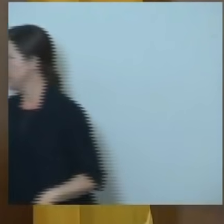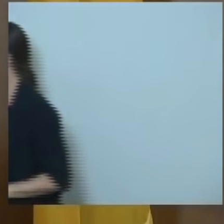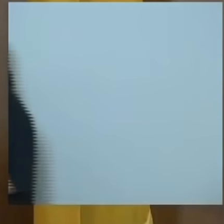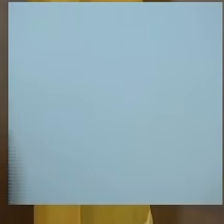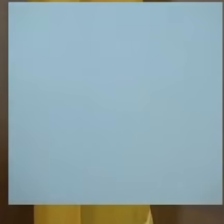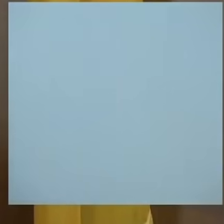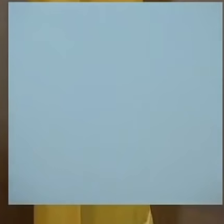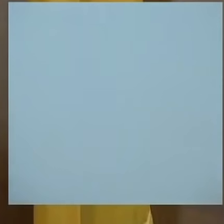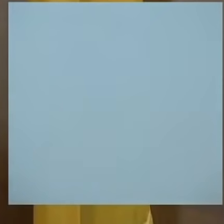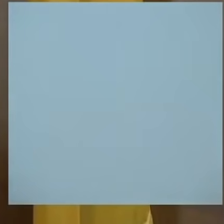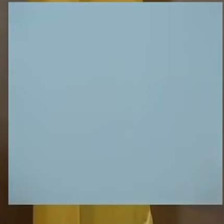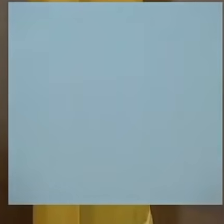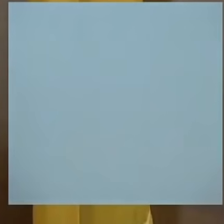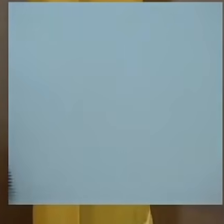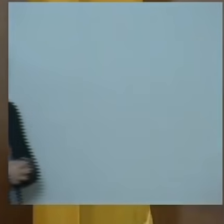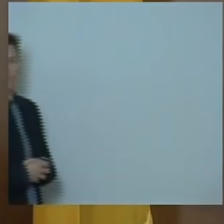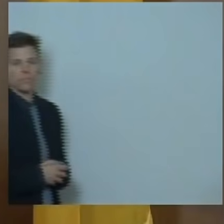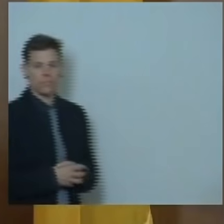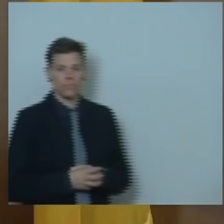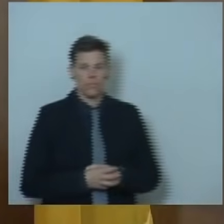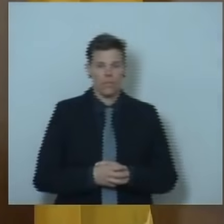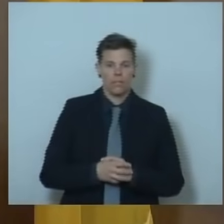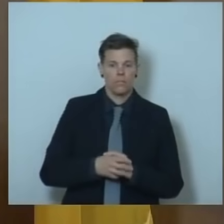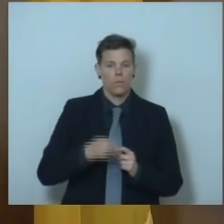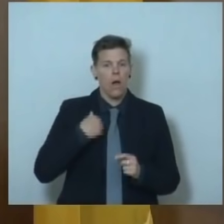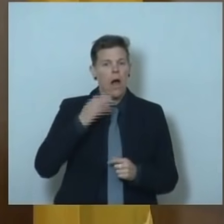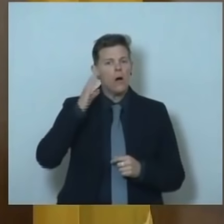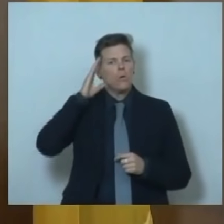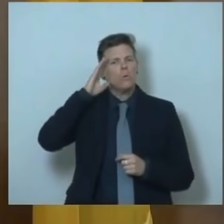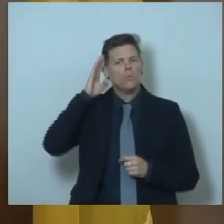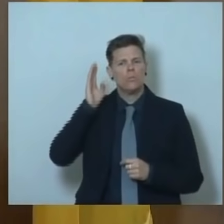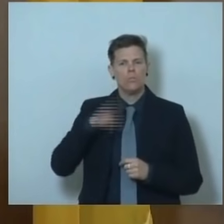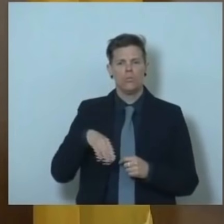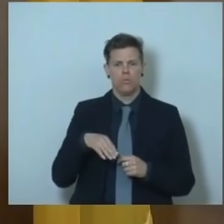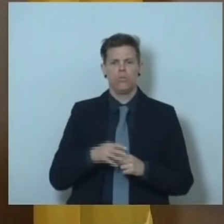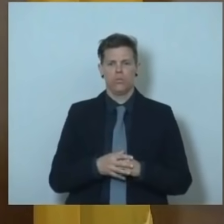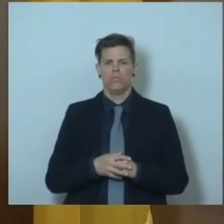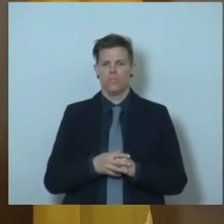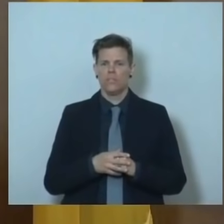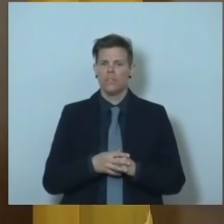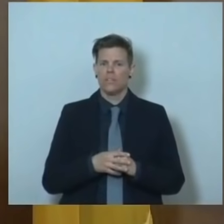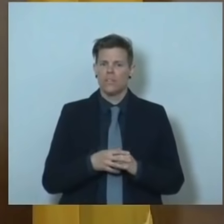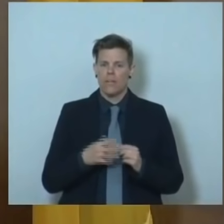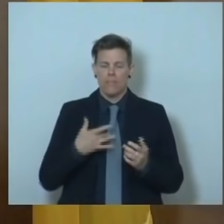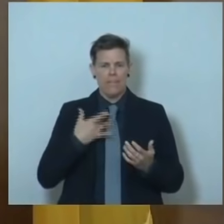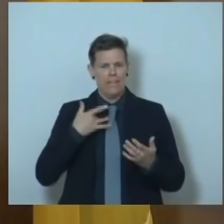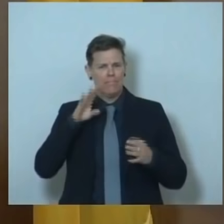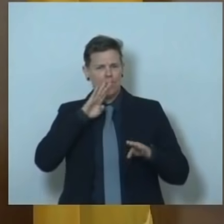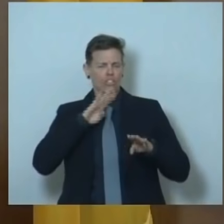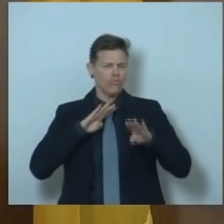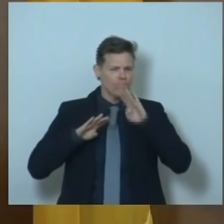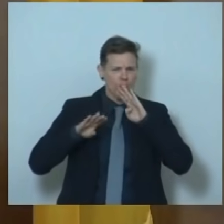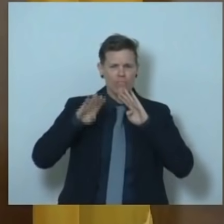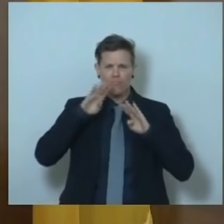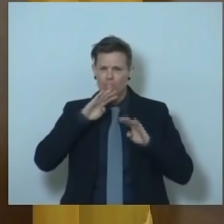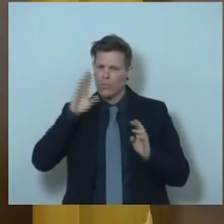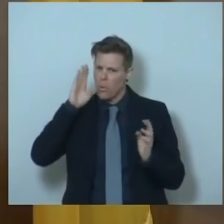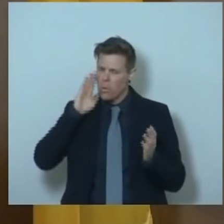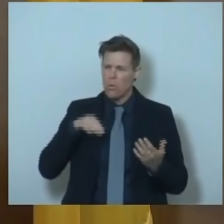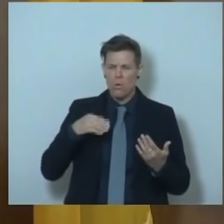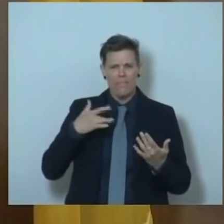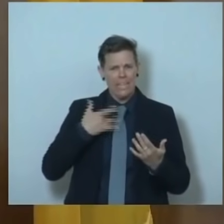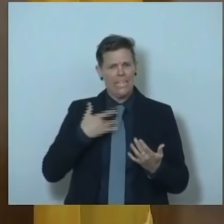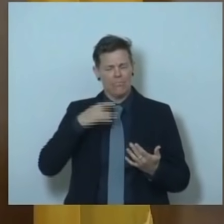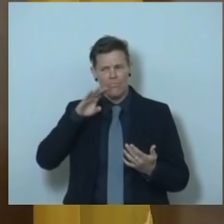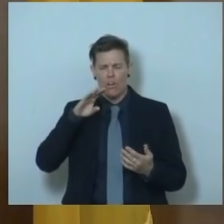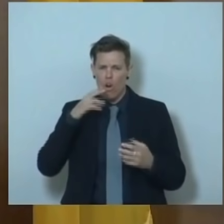I know that there is incredible frustration by community members and by New Mexicans about any number of state